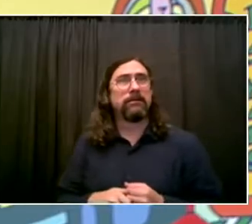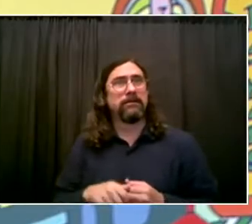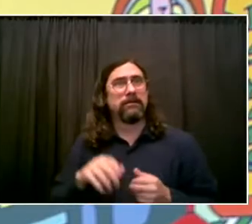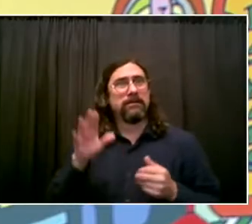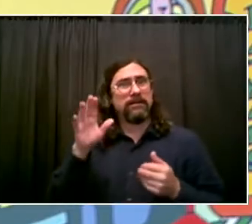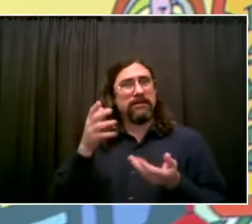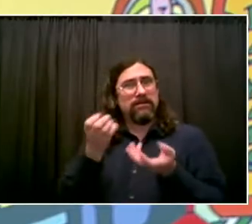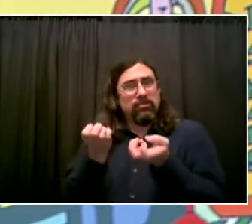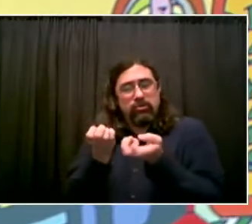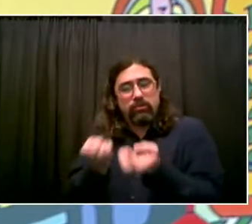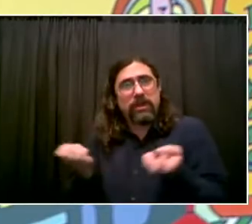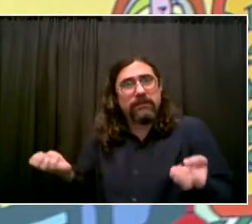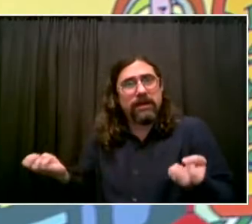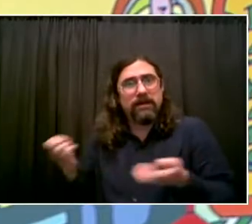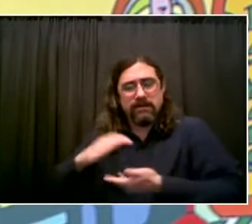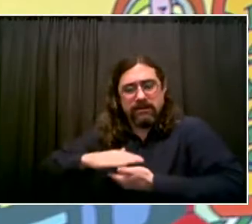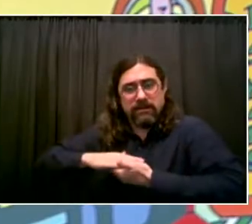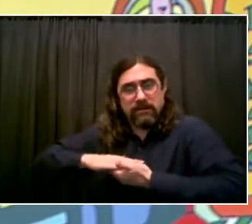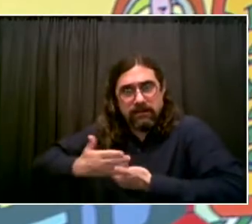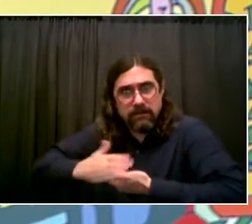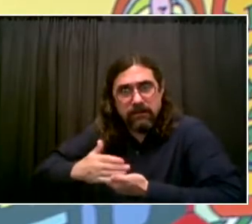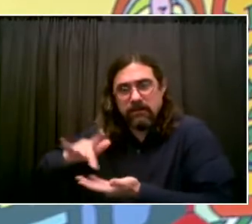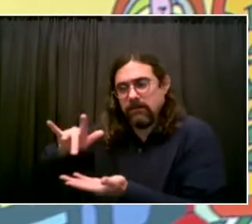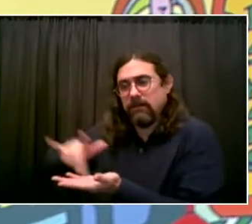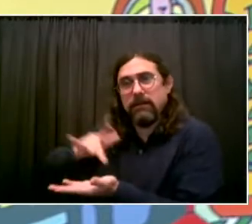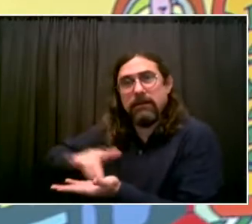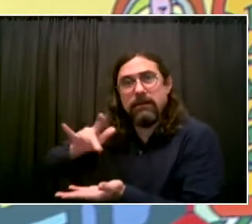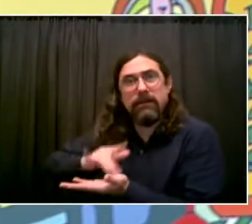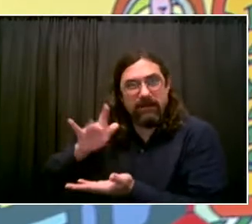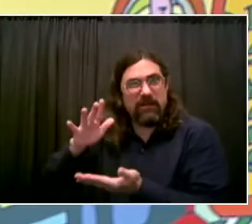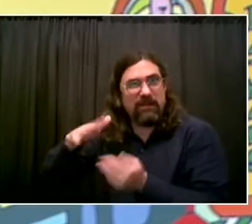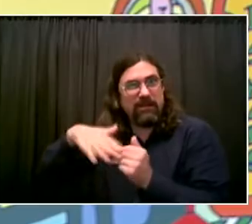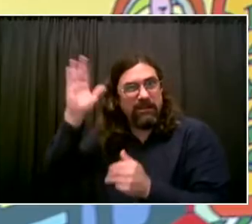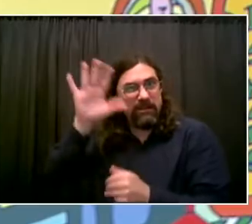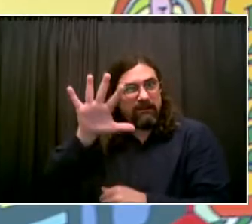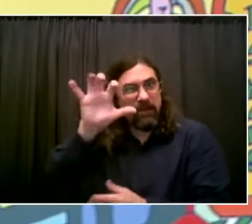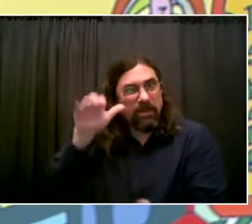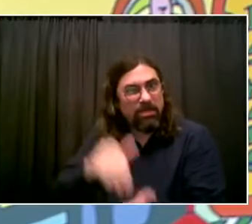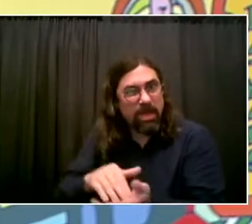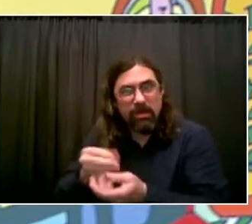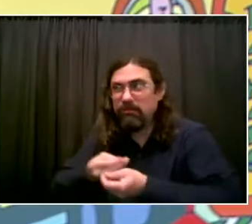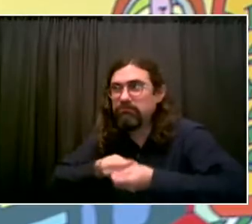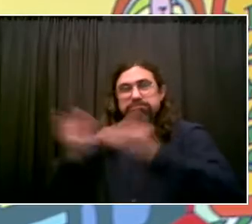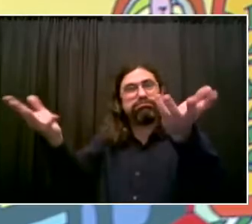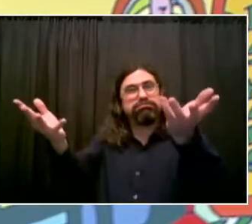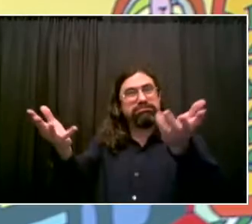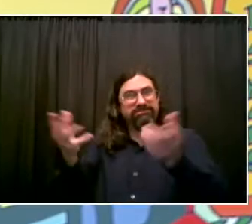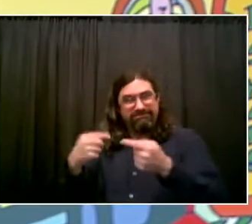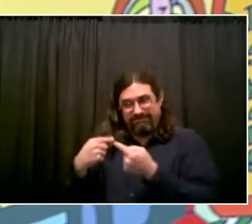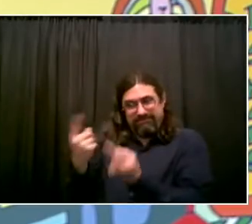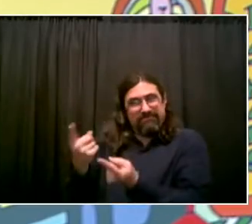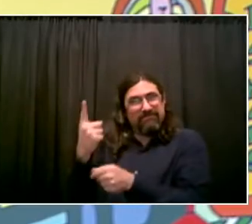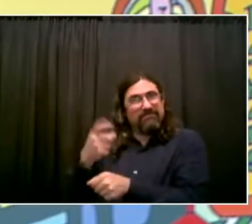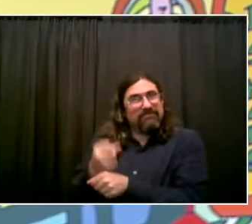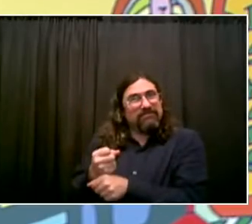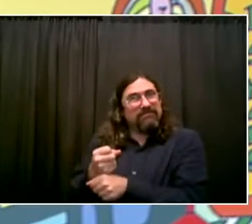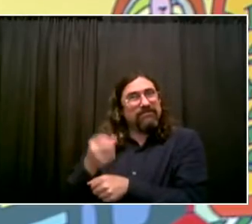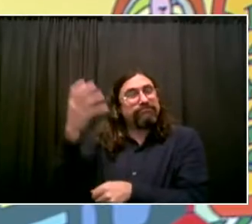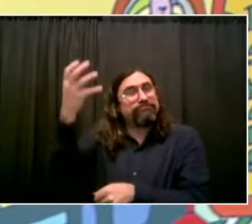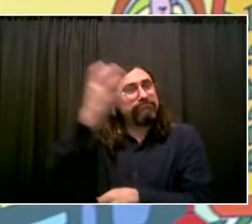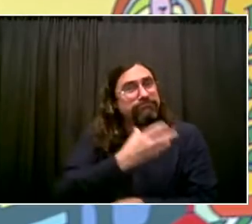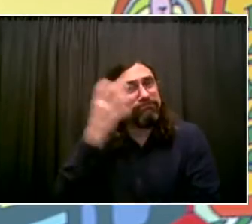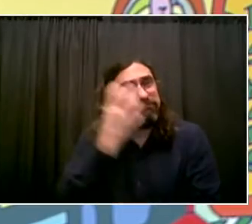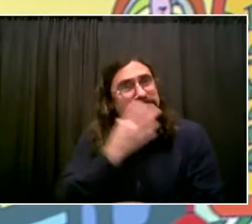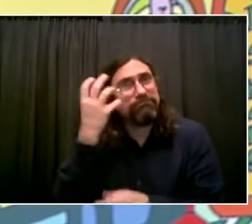this painful, horrible crisis came great learning, honestly, great new innovations came out of